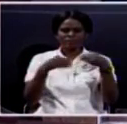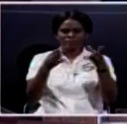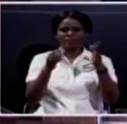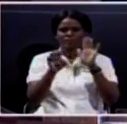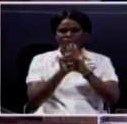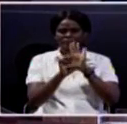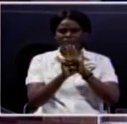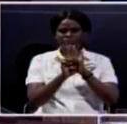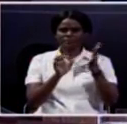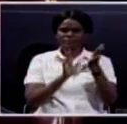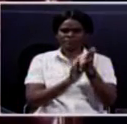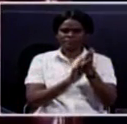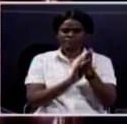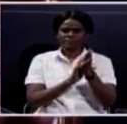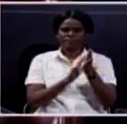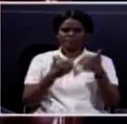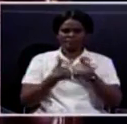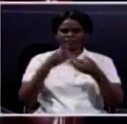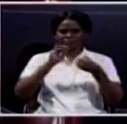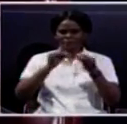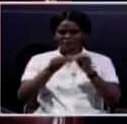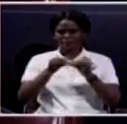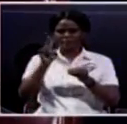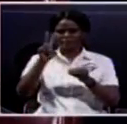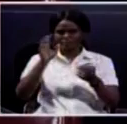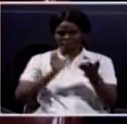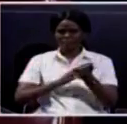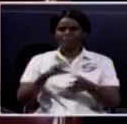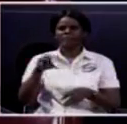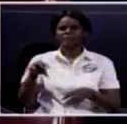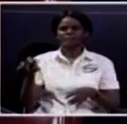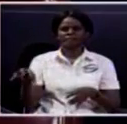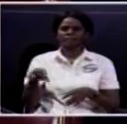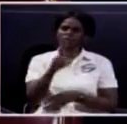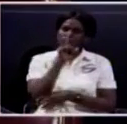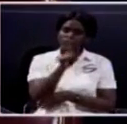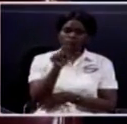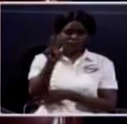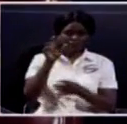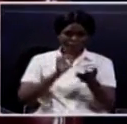A school has a total number of 2,000 children, and that is true.